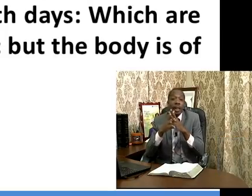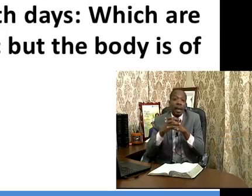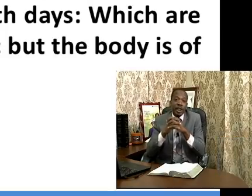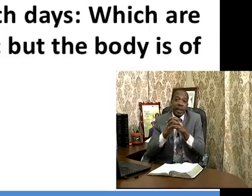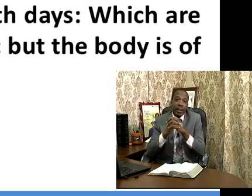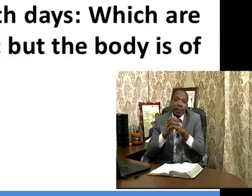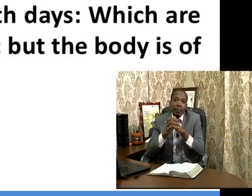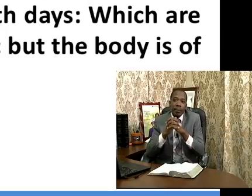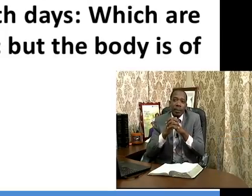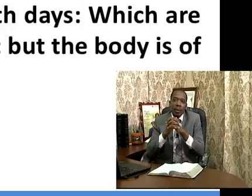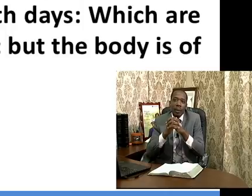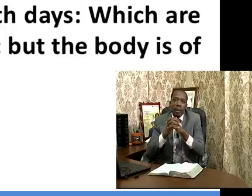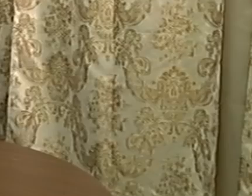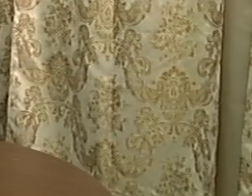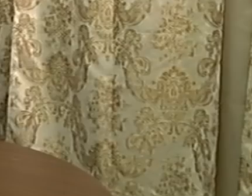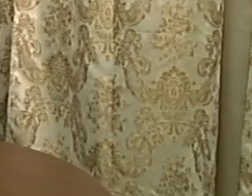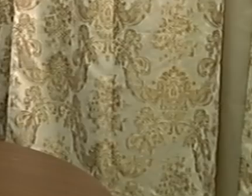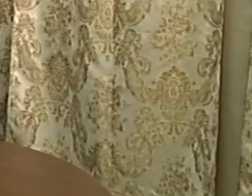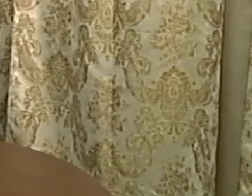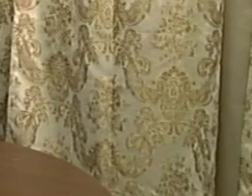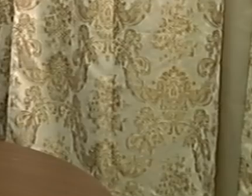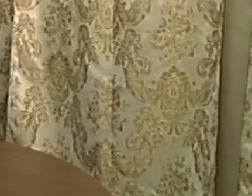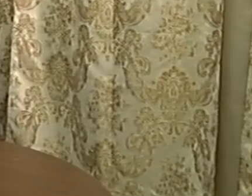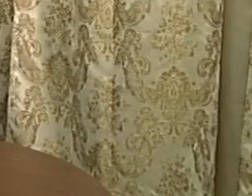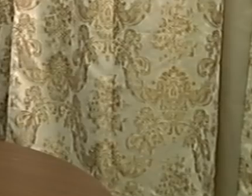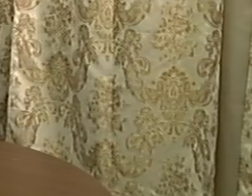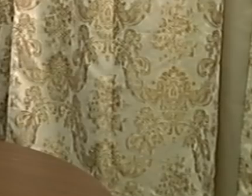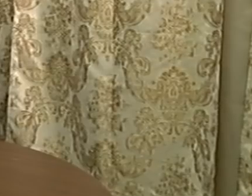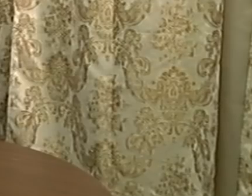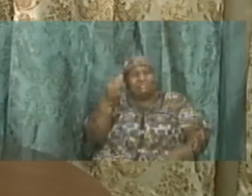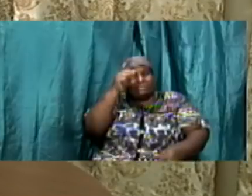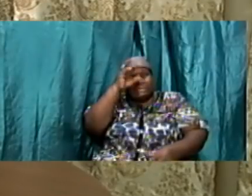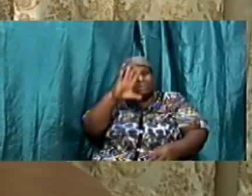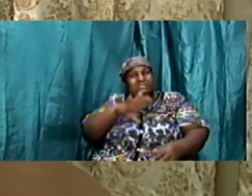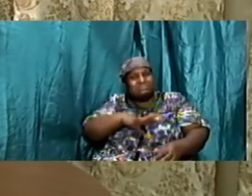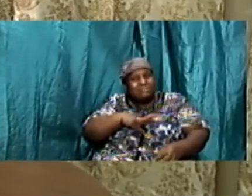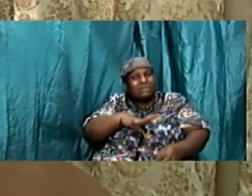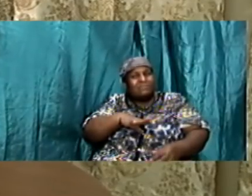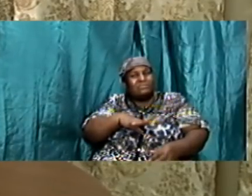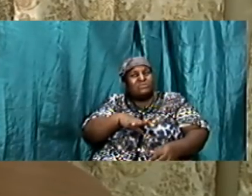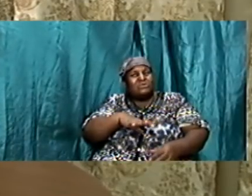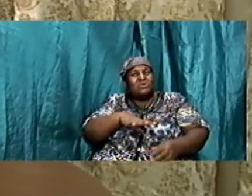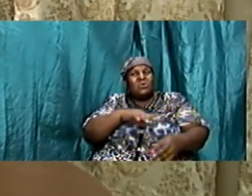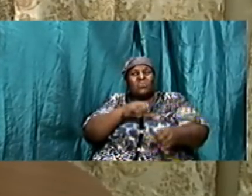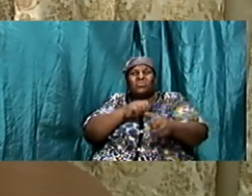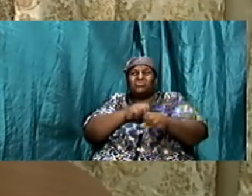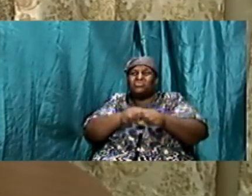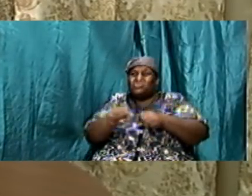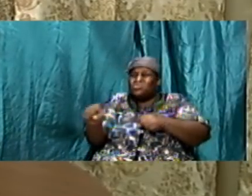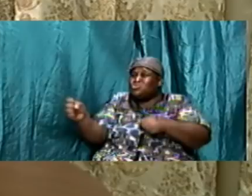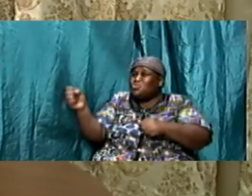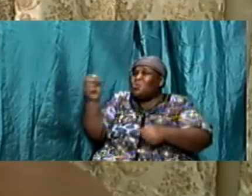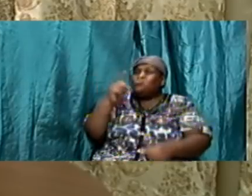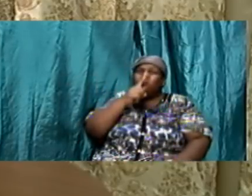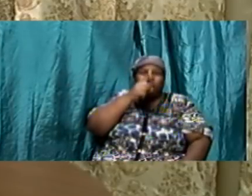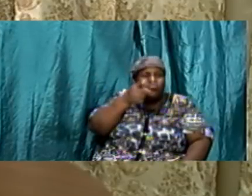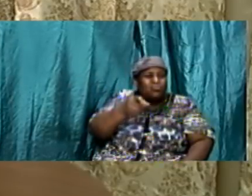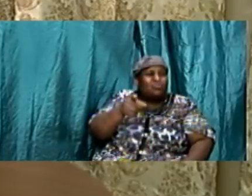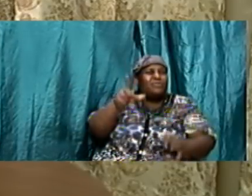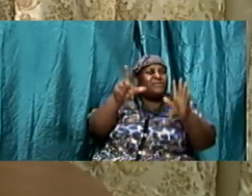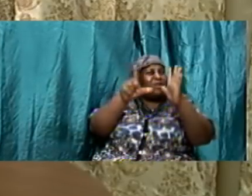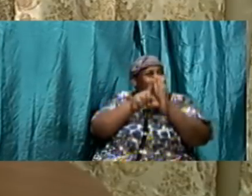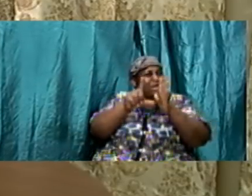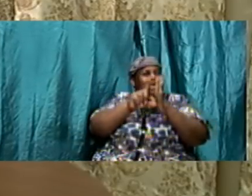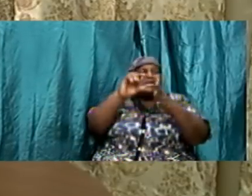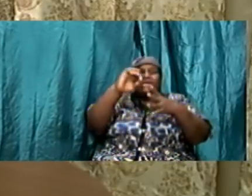can you imagine these men were so convinced of the law that